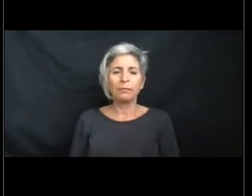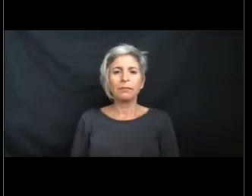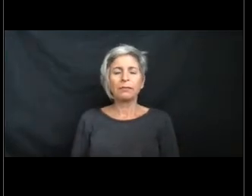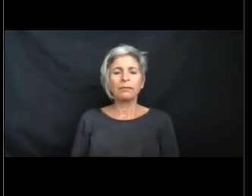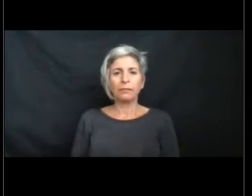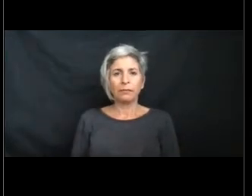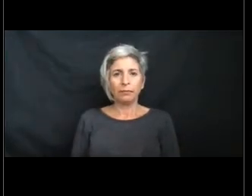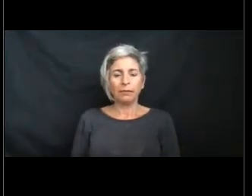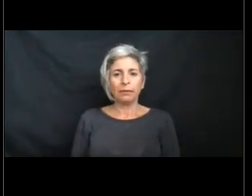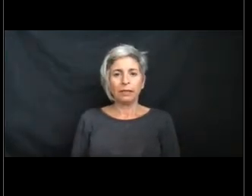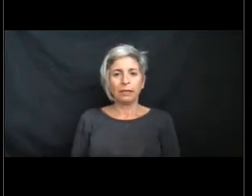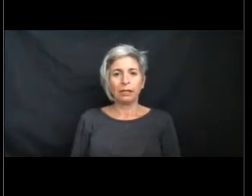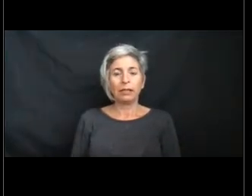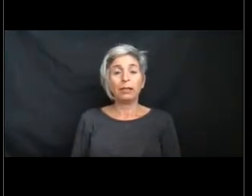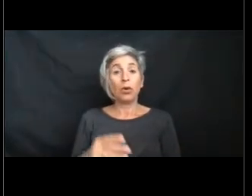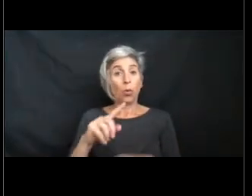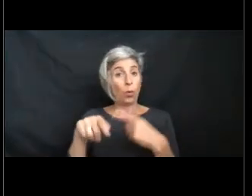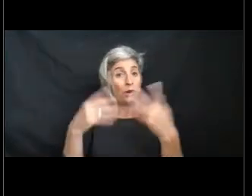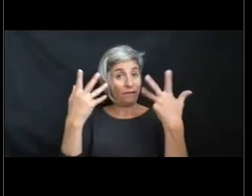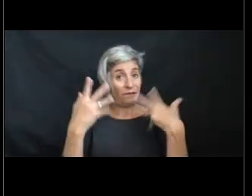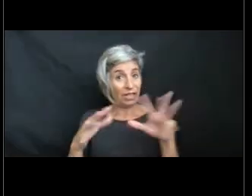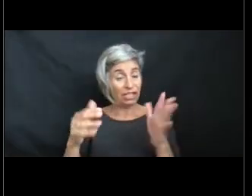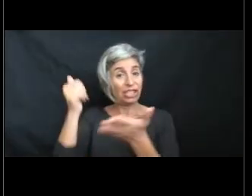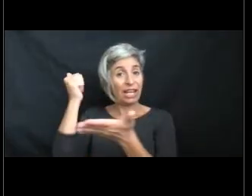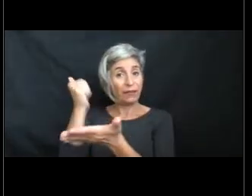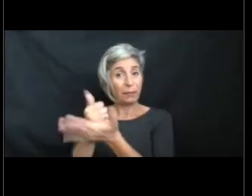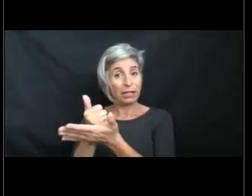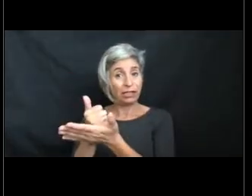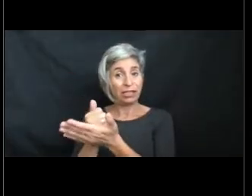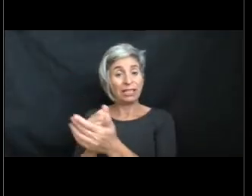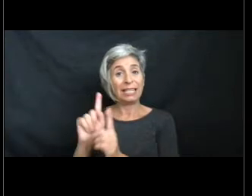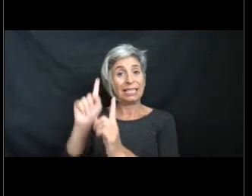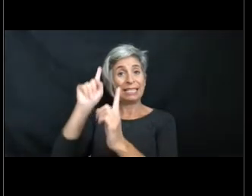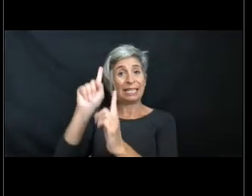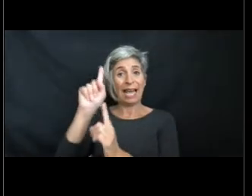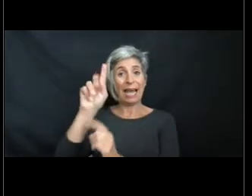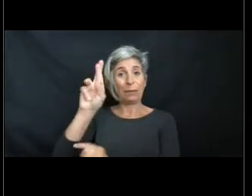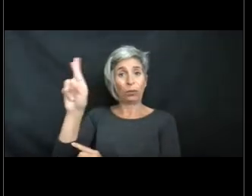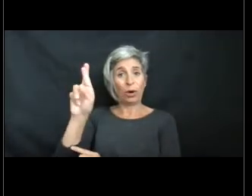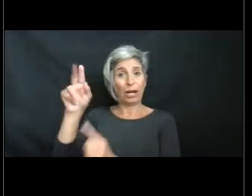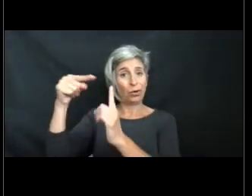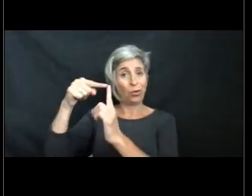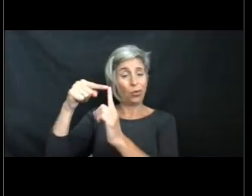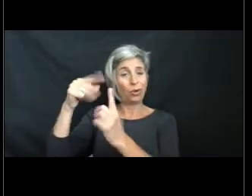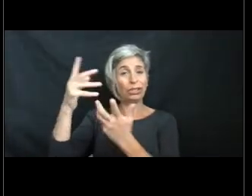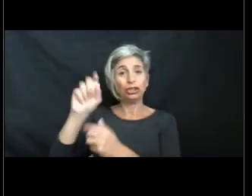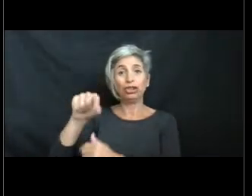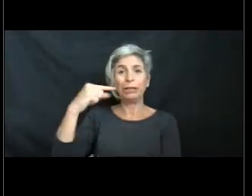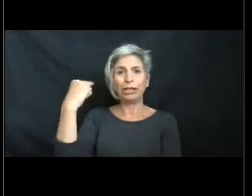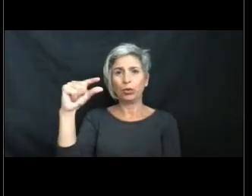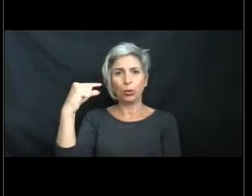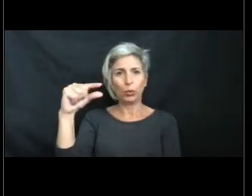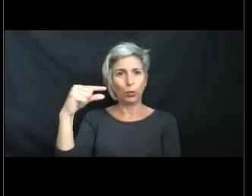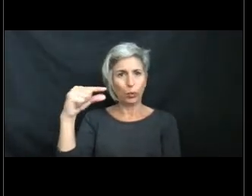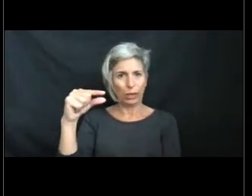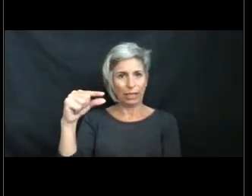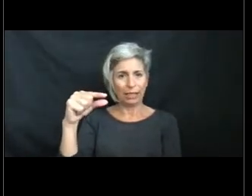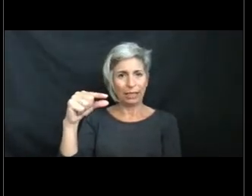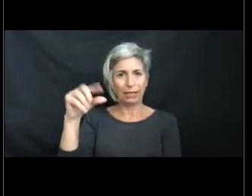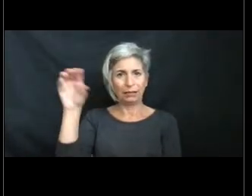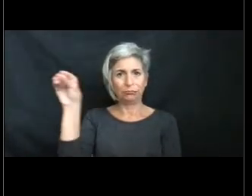have a confirmation message once you're done. So it'll be over here in the top right-hand corner, and it should be green. And so then you're taken back to